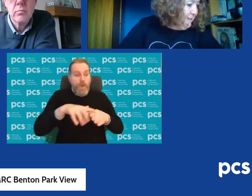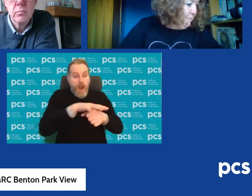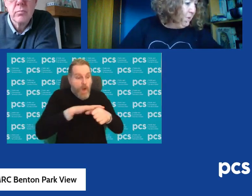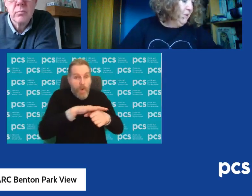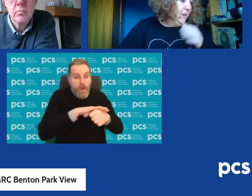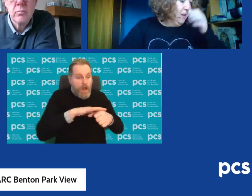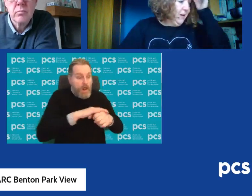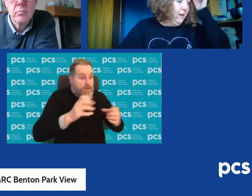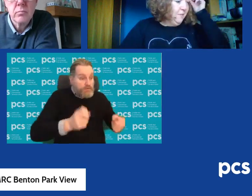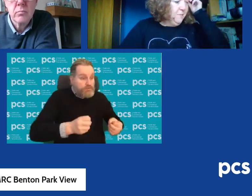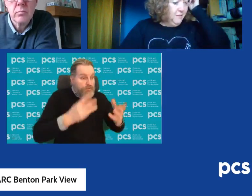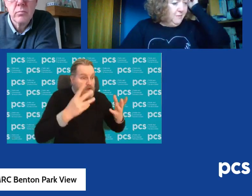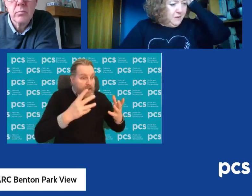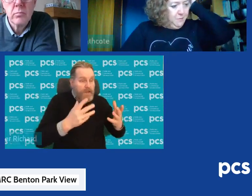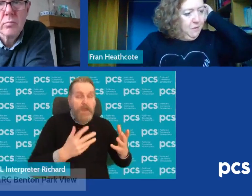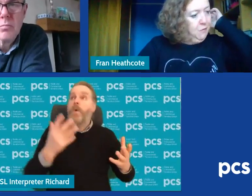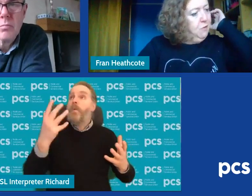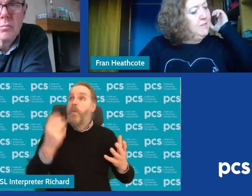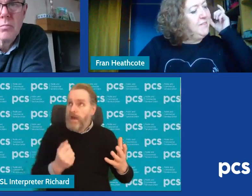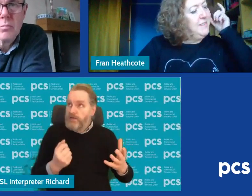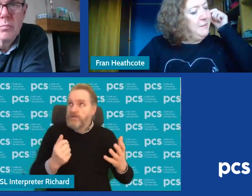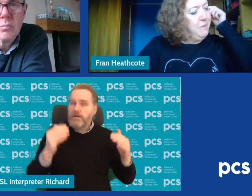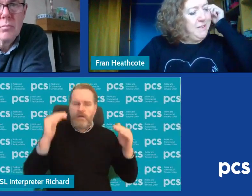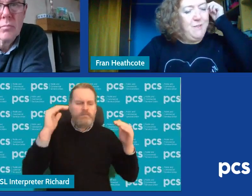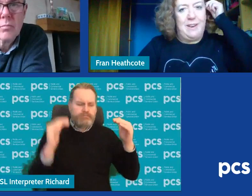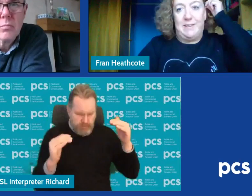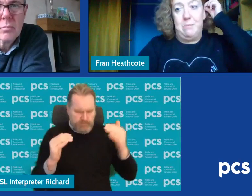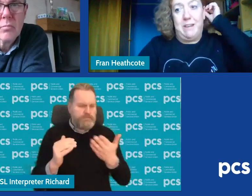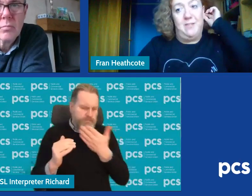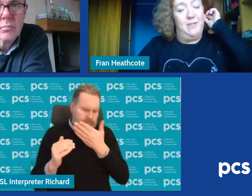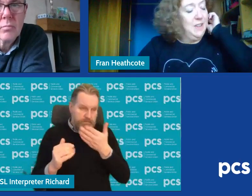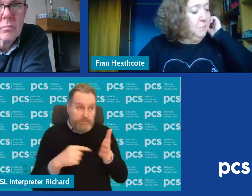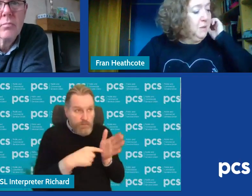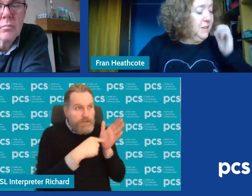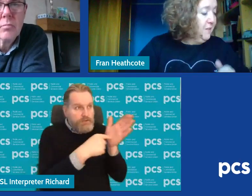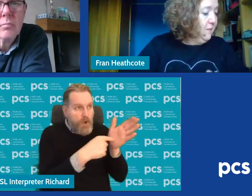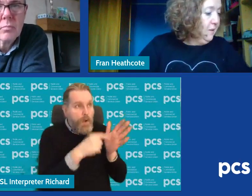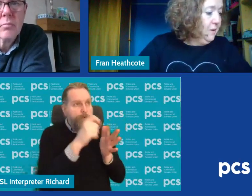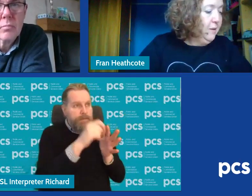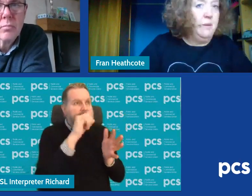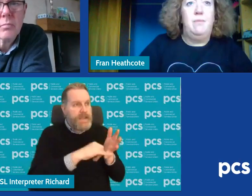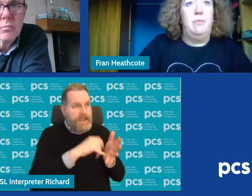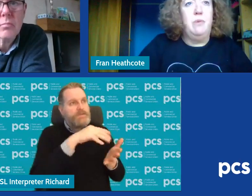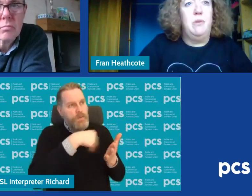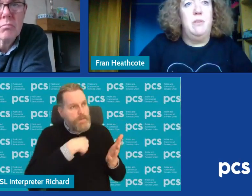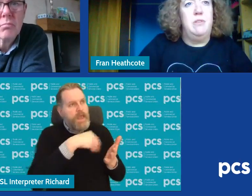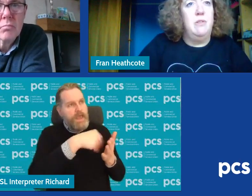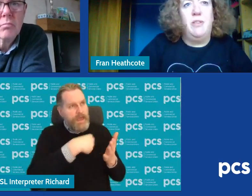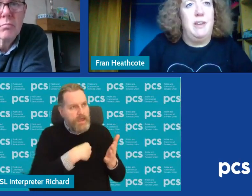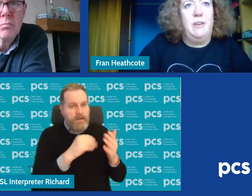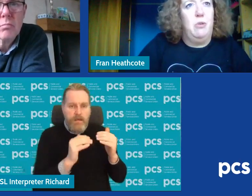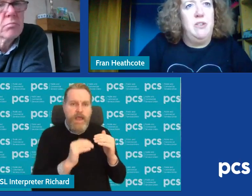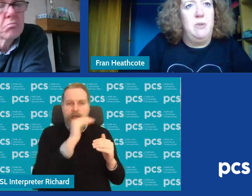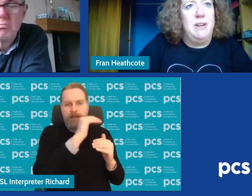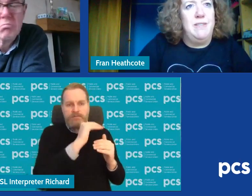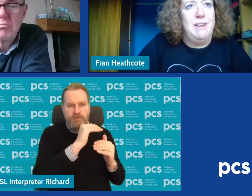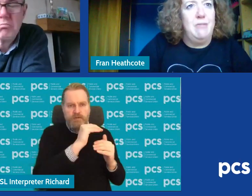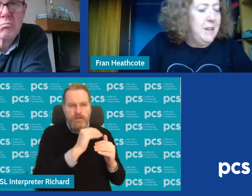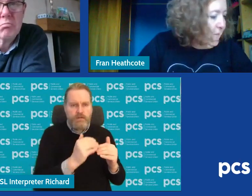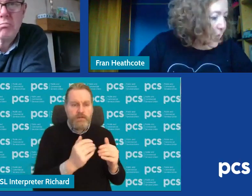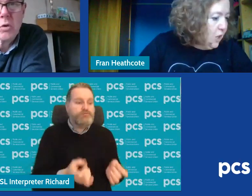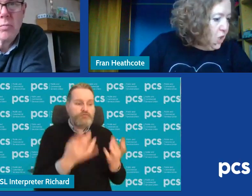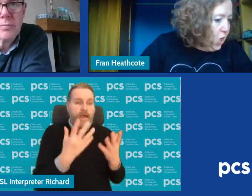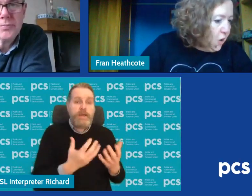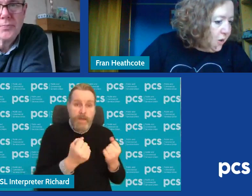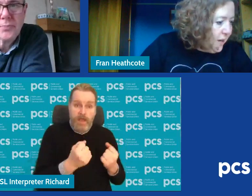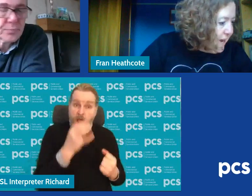this time. But if Chris has any specifics, then please feed them in. The thing you wanted to add to that,